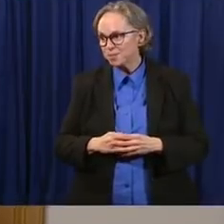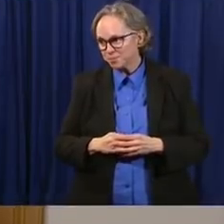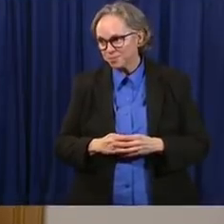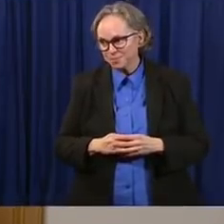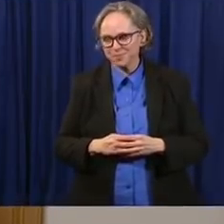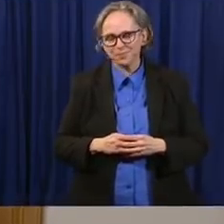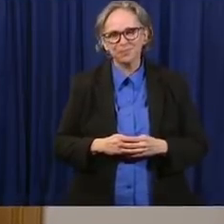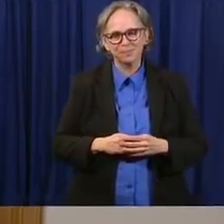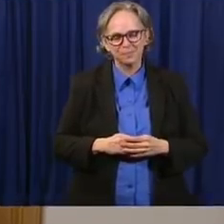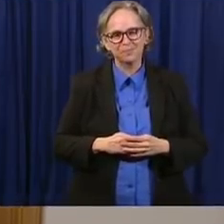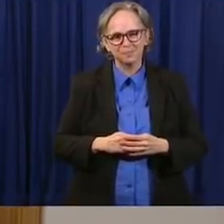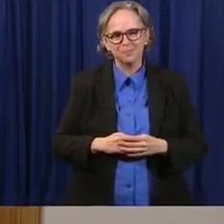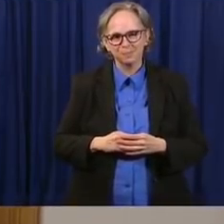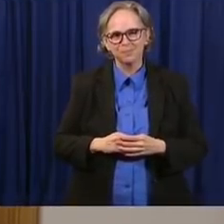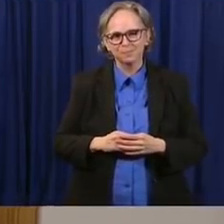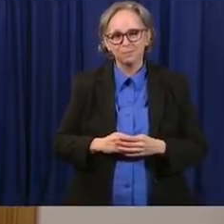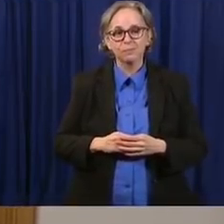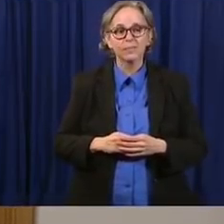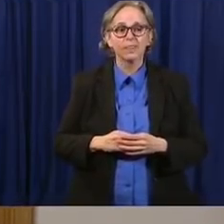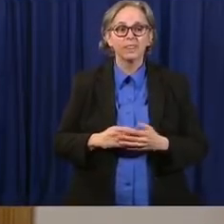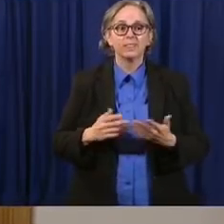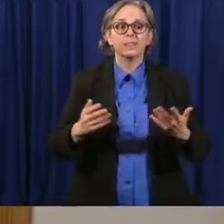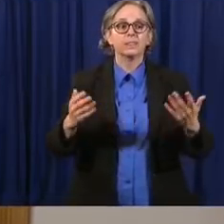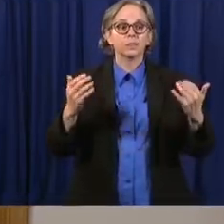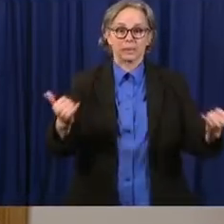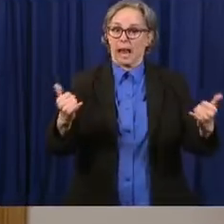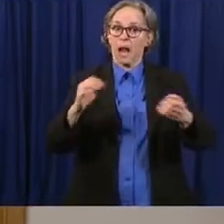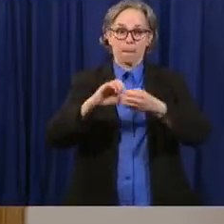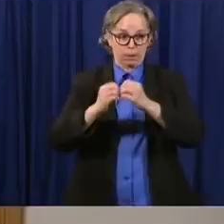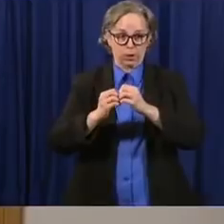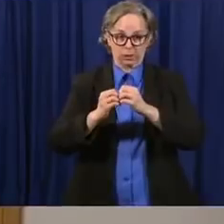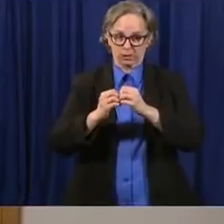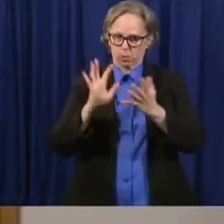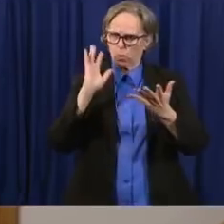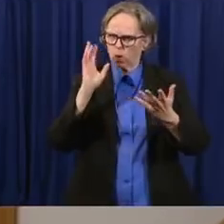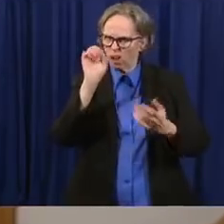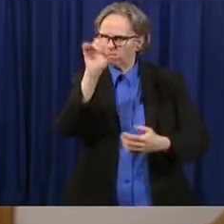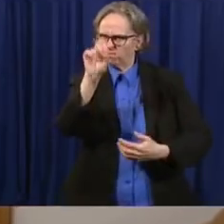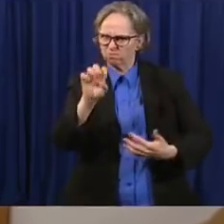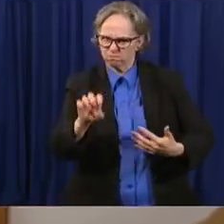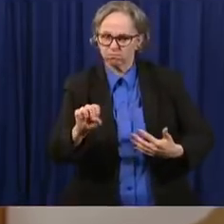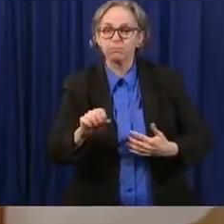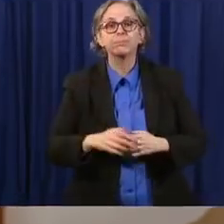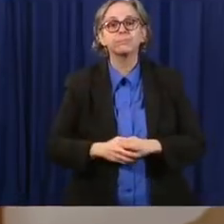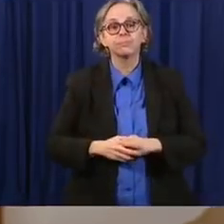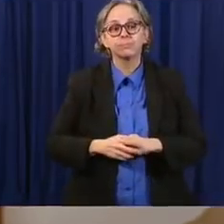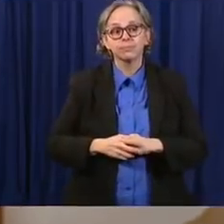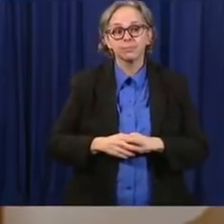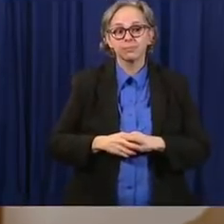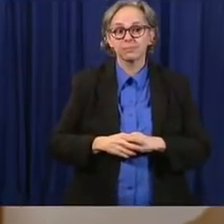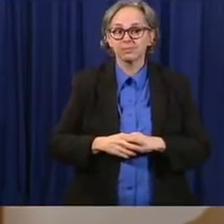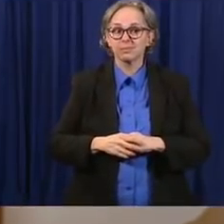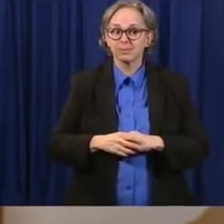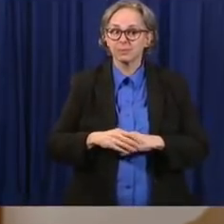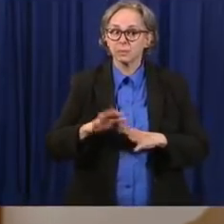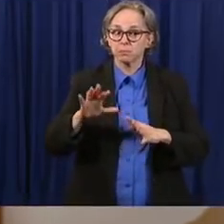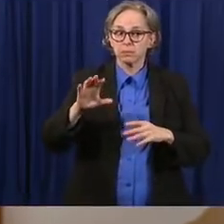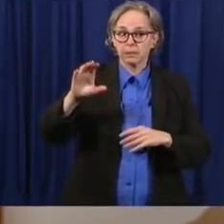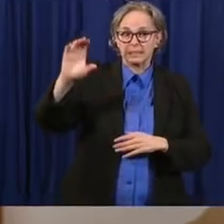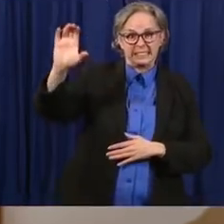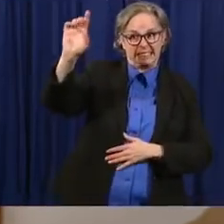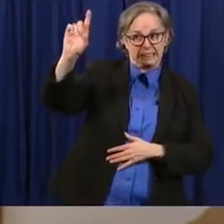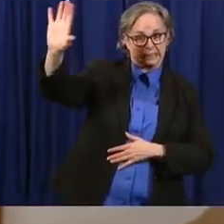So the numbers that you will see today, I believe, will be under this new reporting